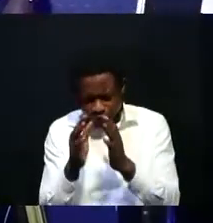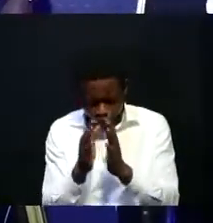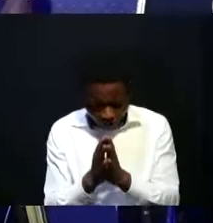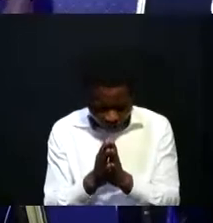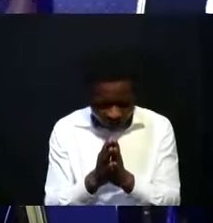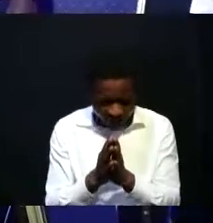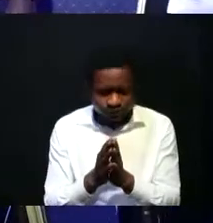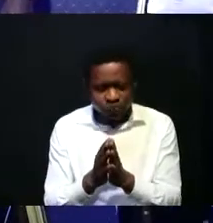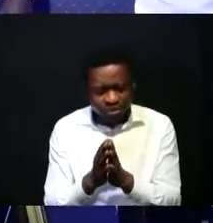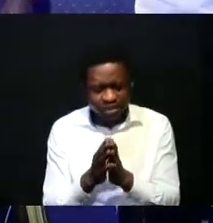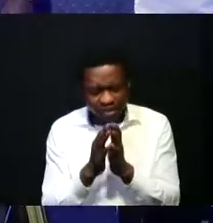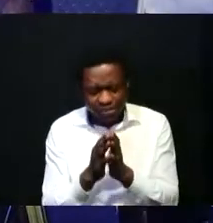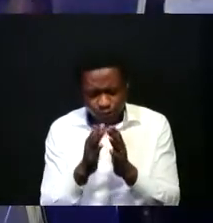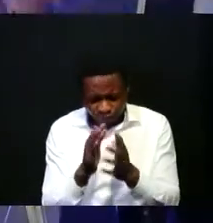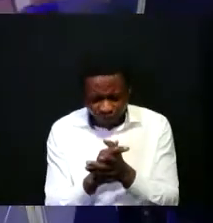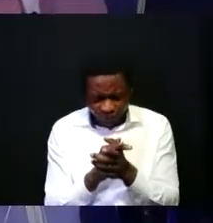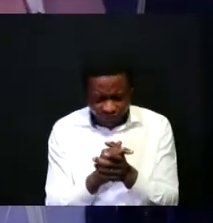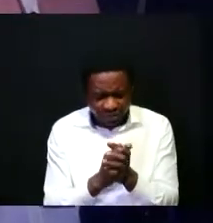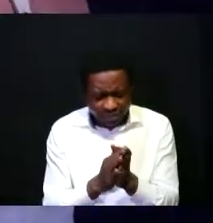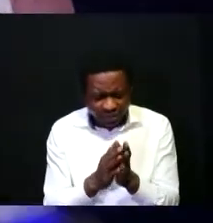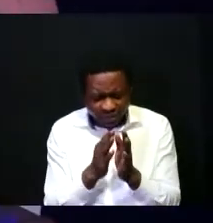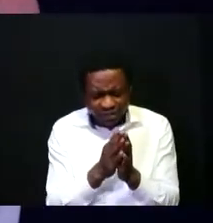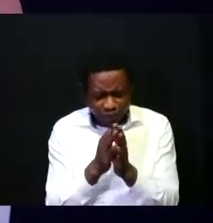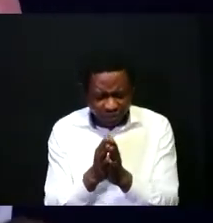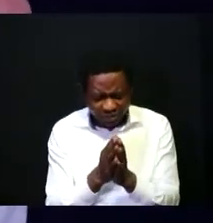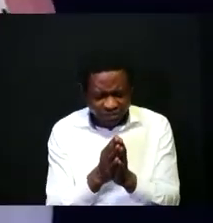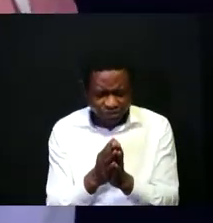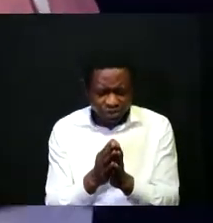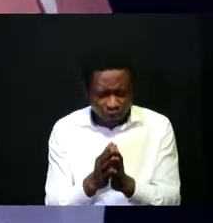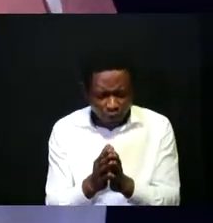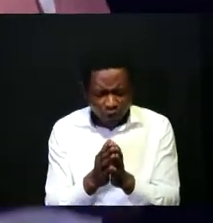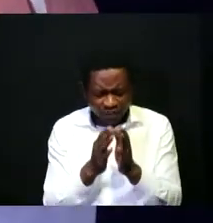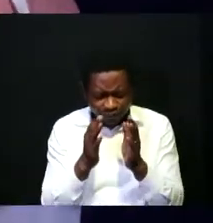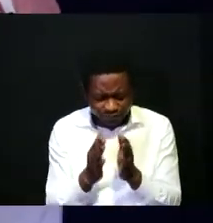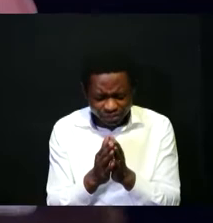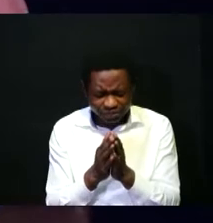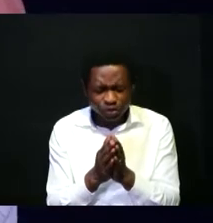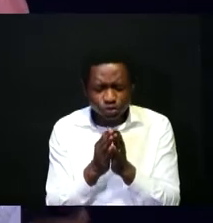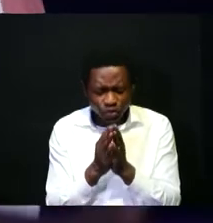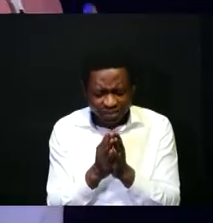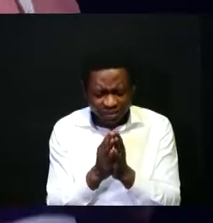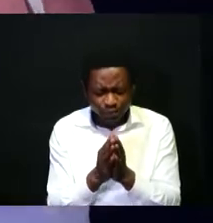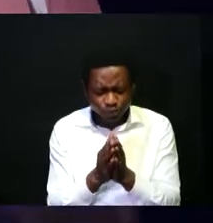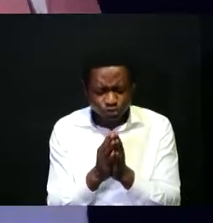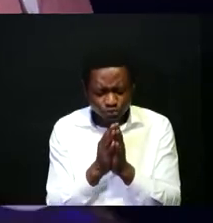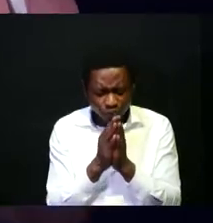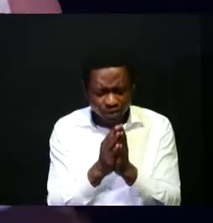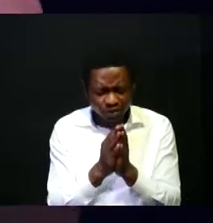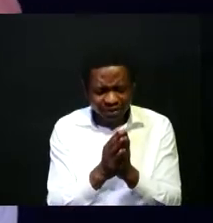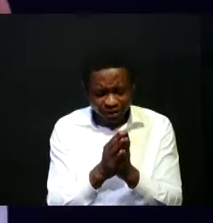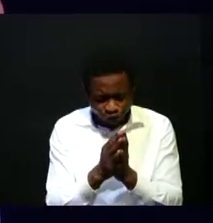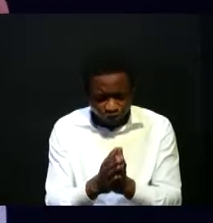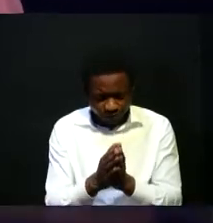our children, examples unto our world. Let the character of Christ, O God, be seen in us as